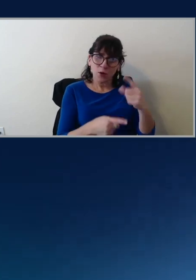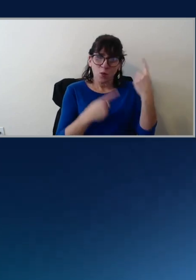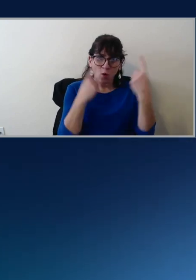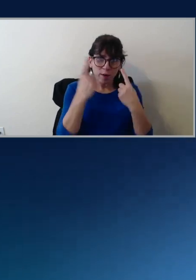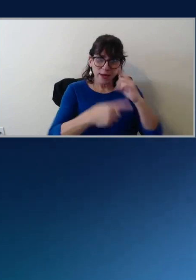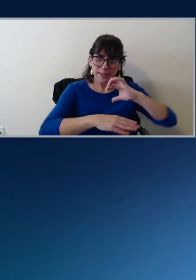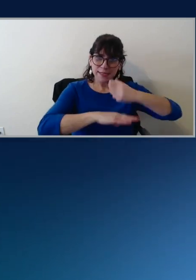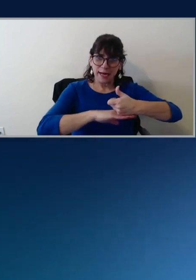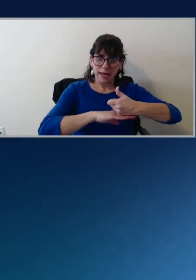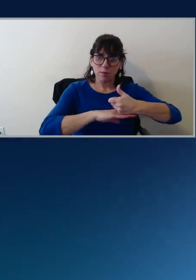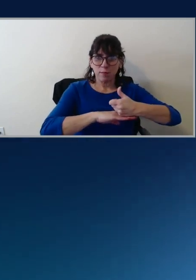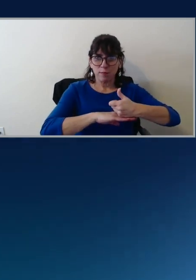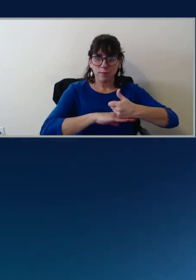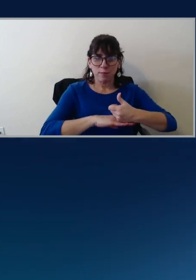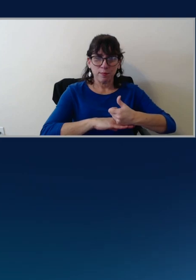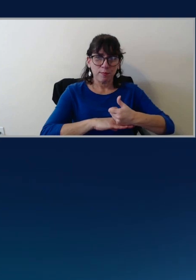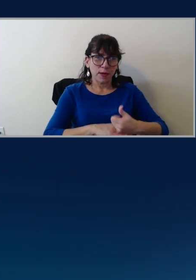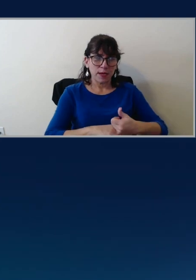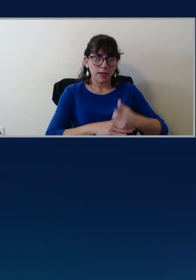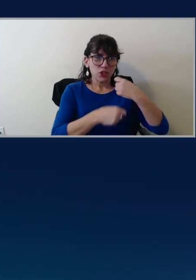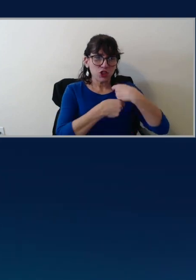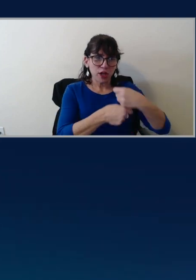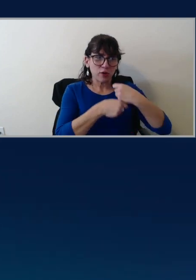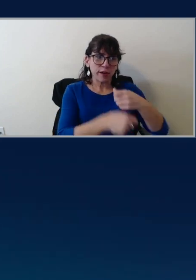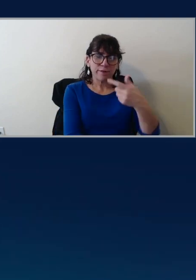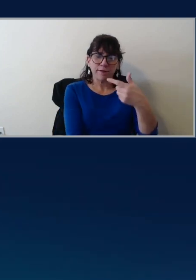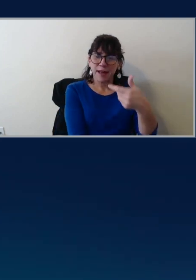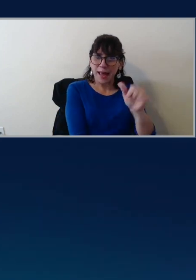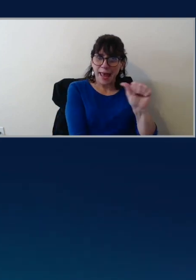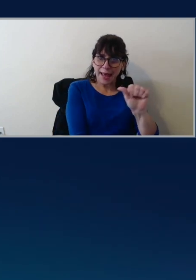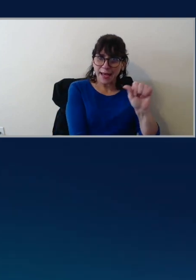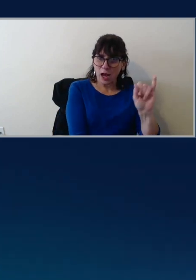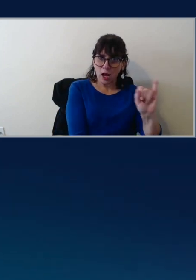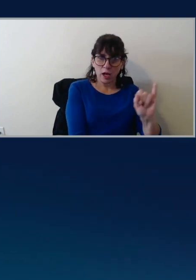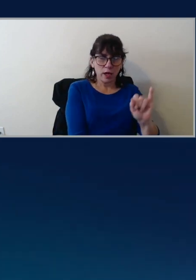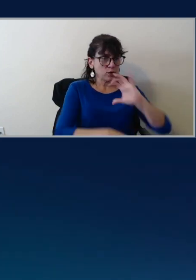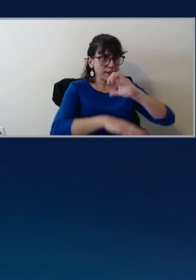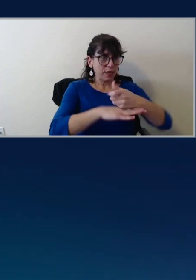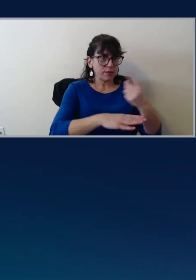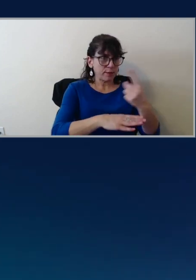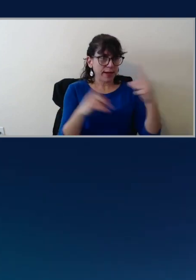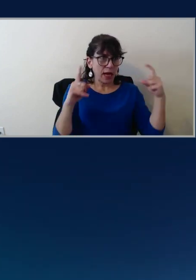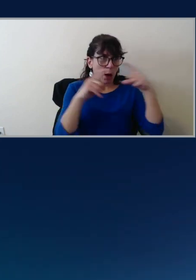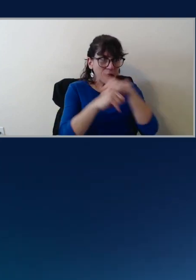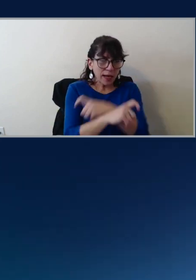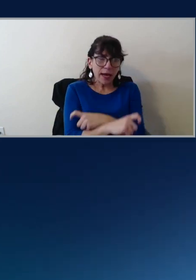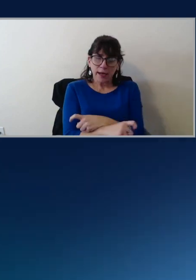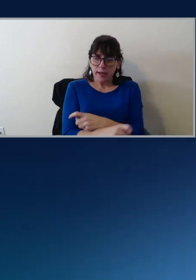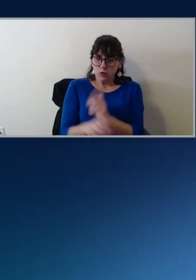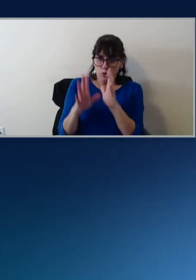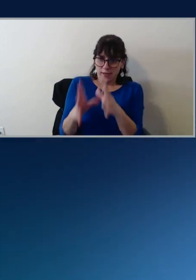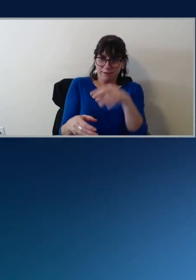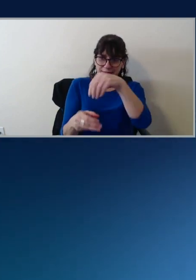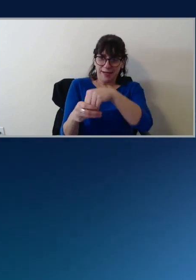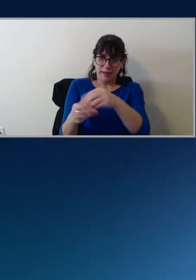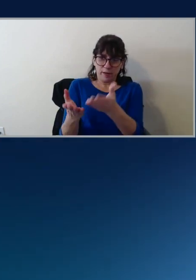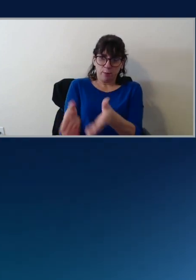up generative AI or setting up anything complicated. You just have your data in a bucket and you do things with it. What